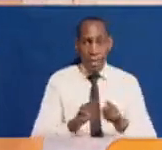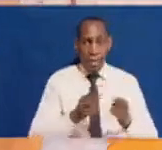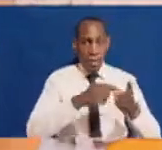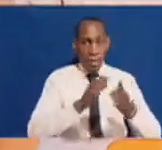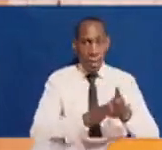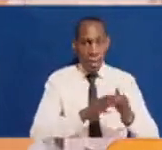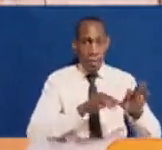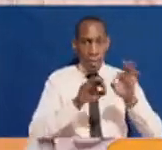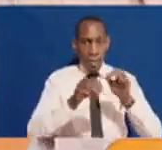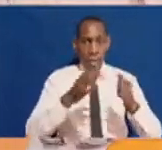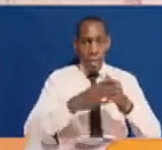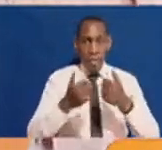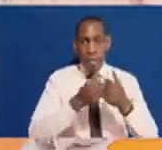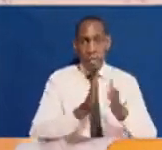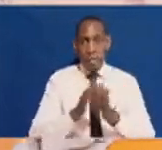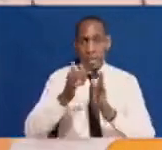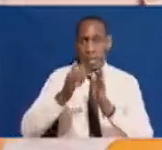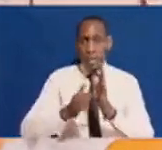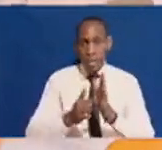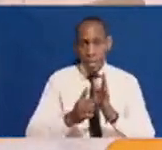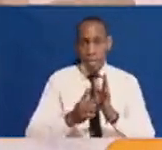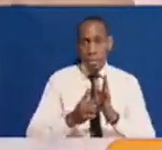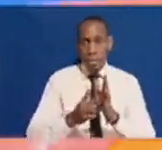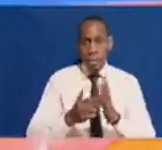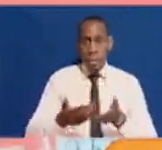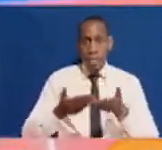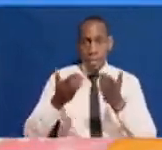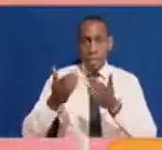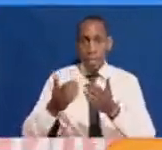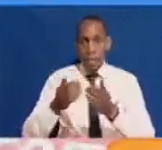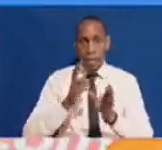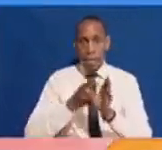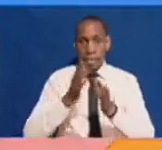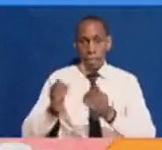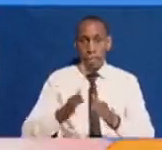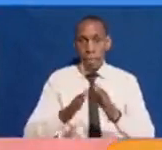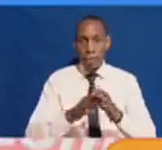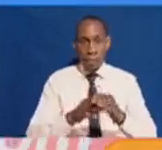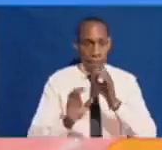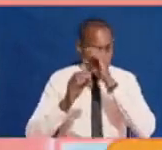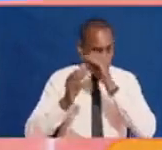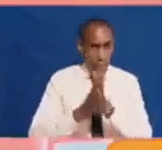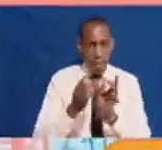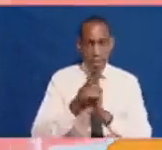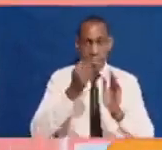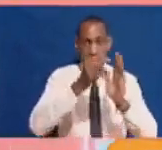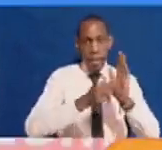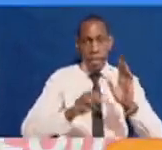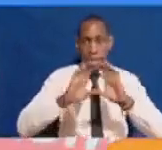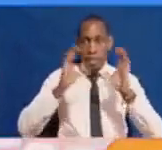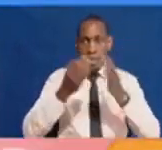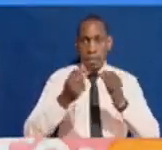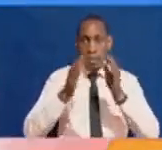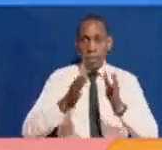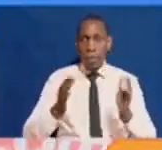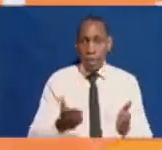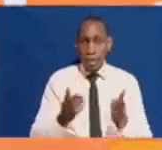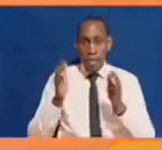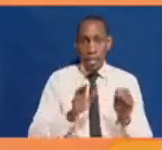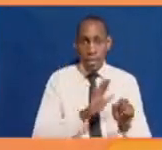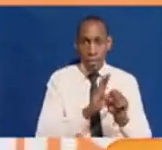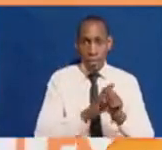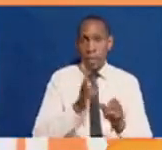9 matches. The Major Leagues jackpot gives punters an opportunity to predict on various major leagues in the world. The winners urged more